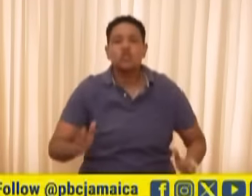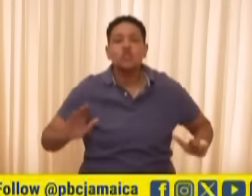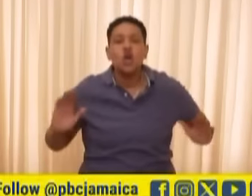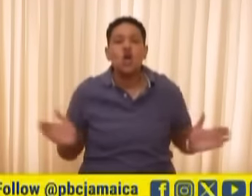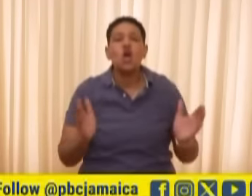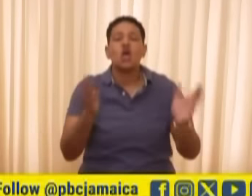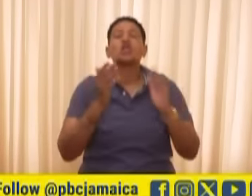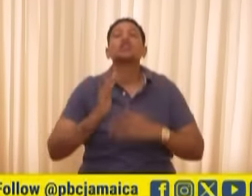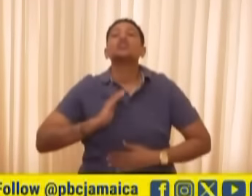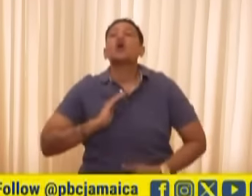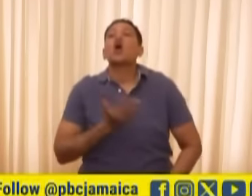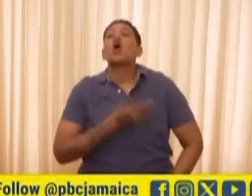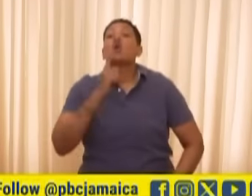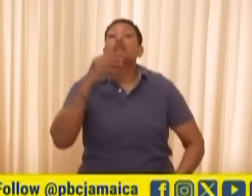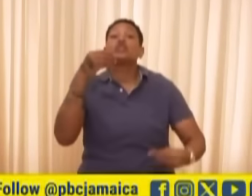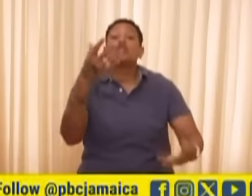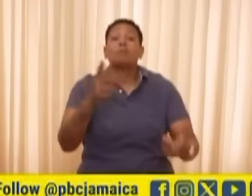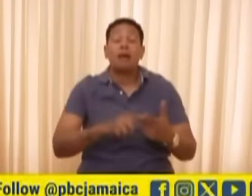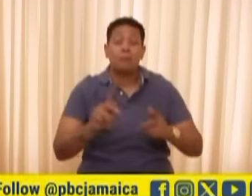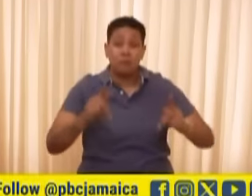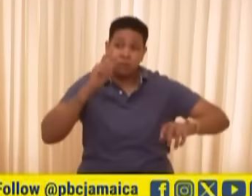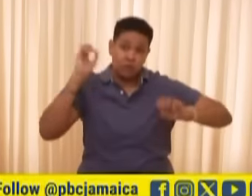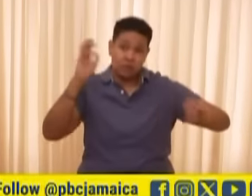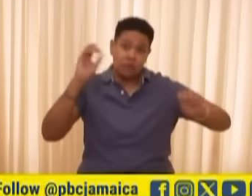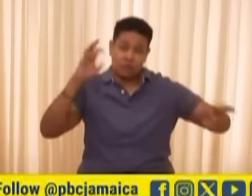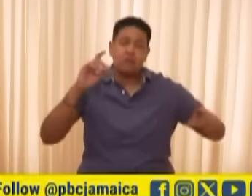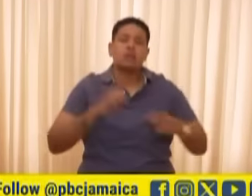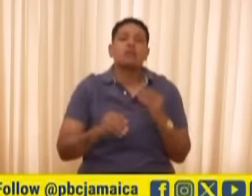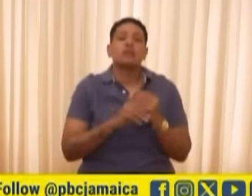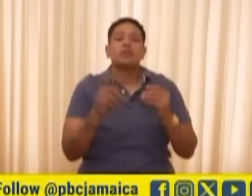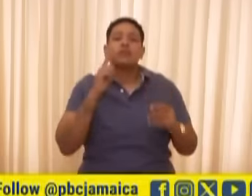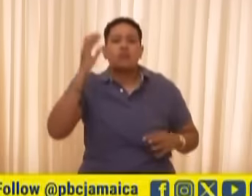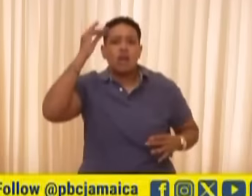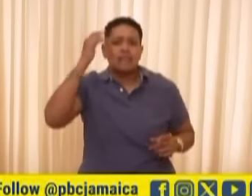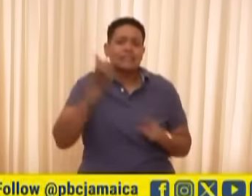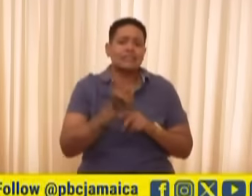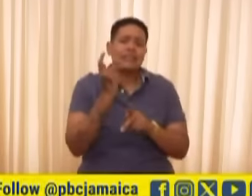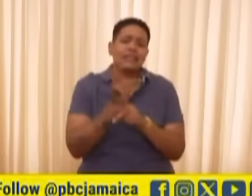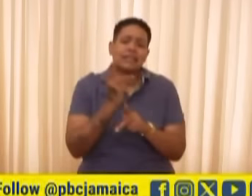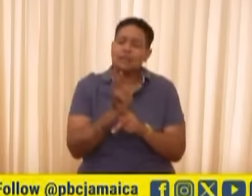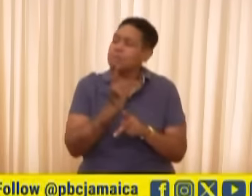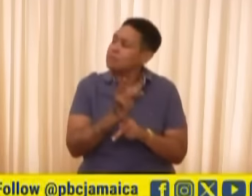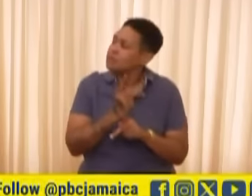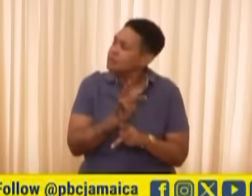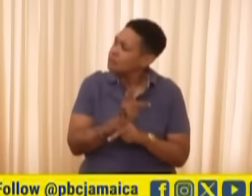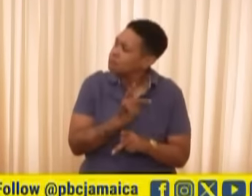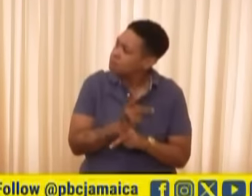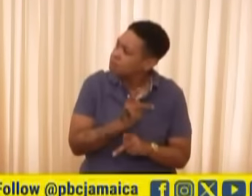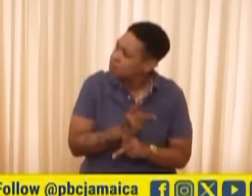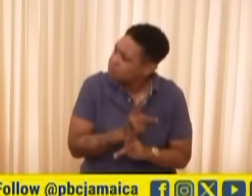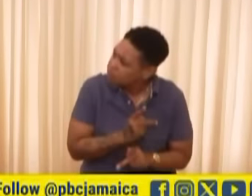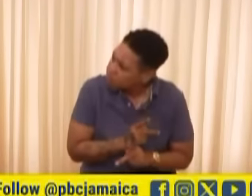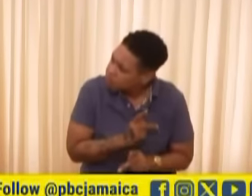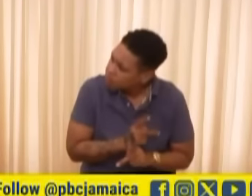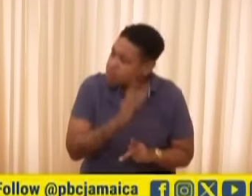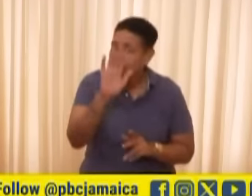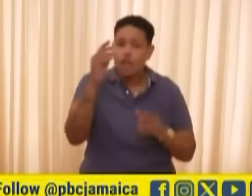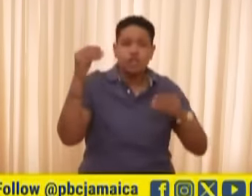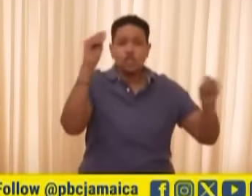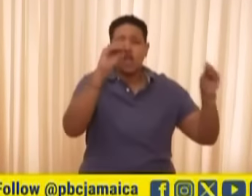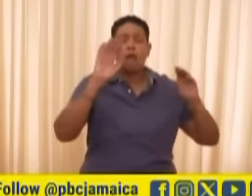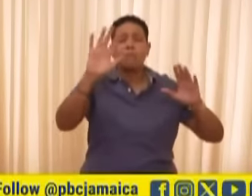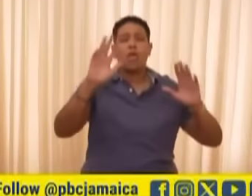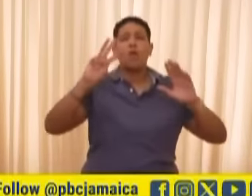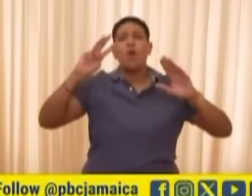urge our suppliers and distributors to consider keeping their shops